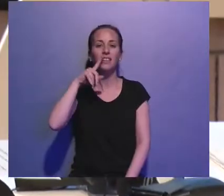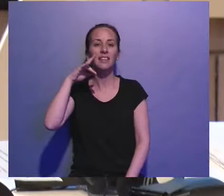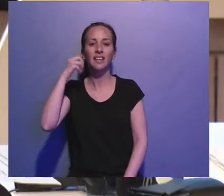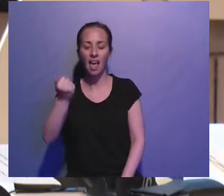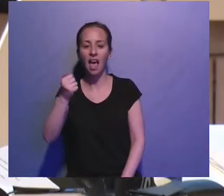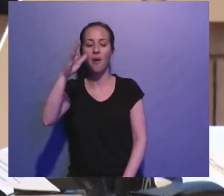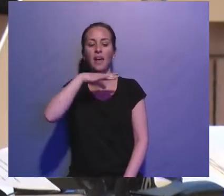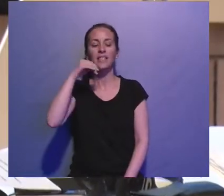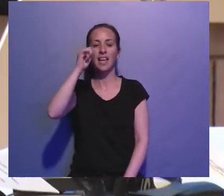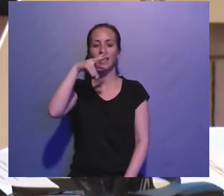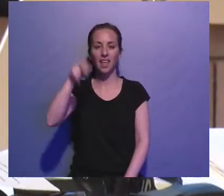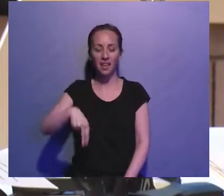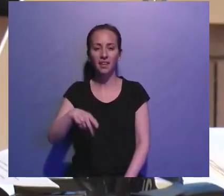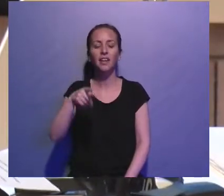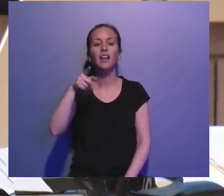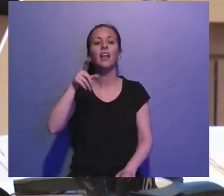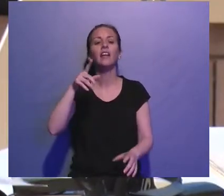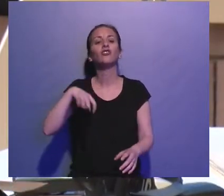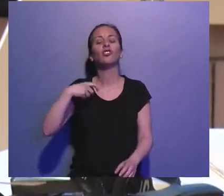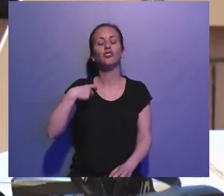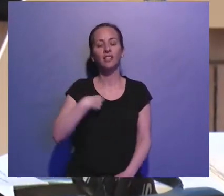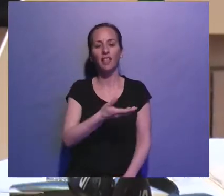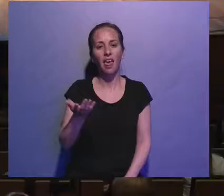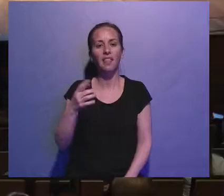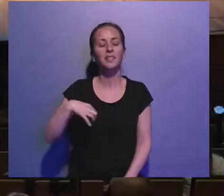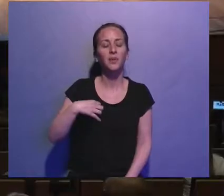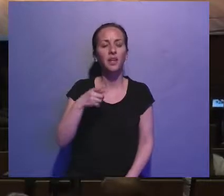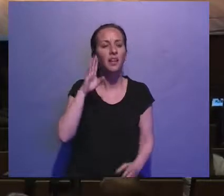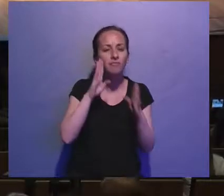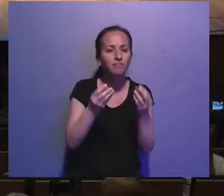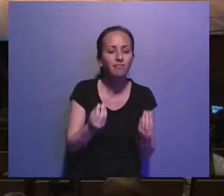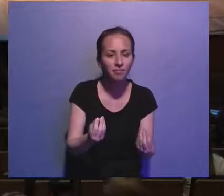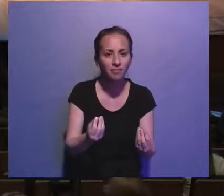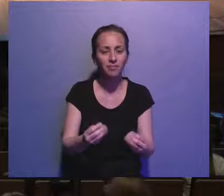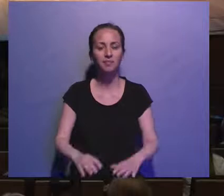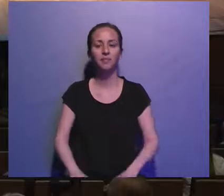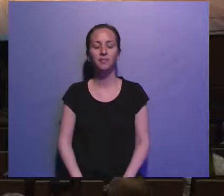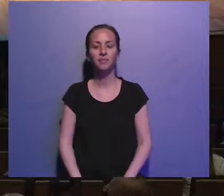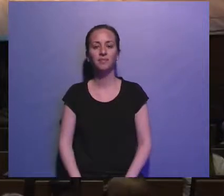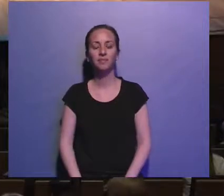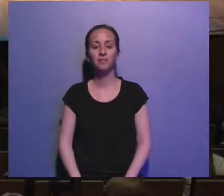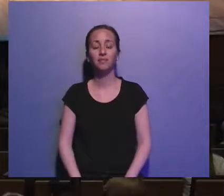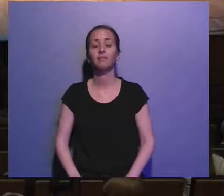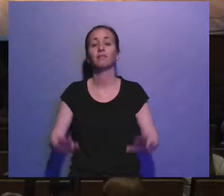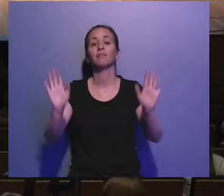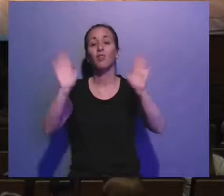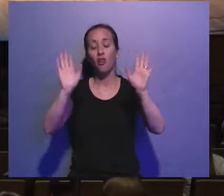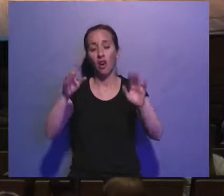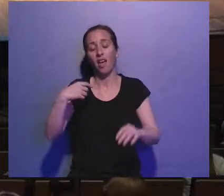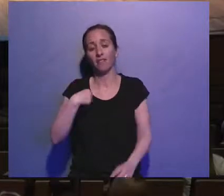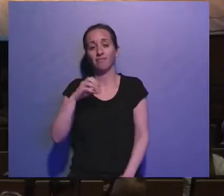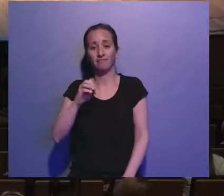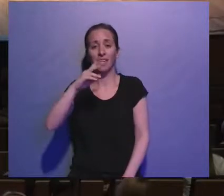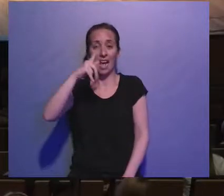Katia Abazajan, what is your view from the civil society? Katya, I'm with the Sunlight Foundation on the Open